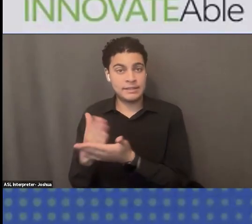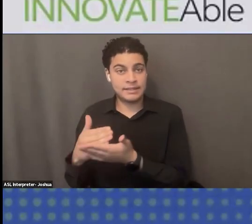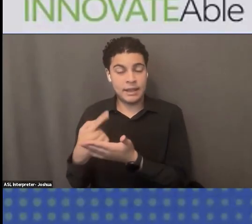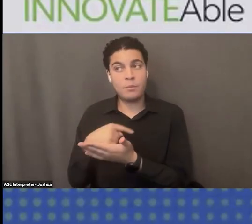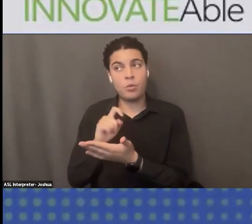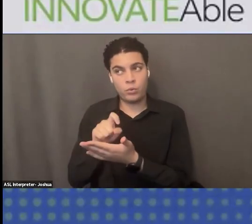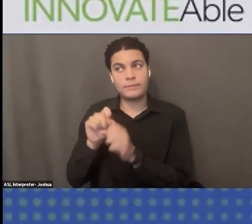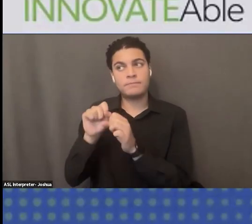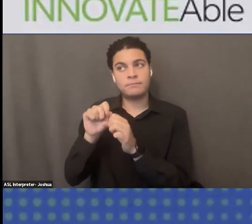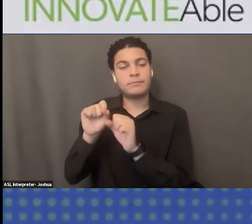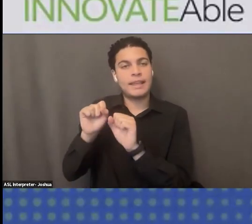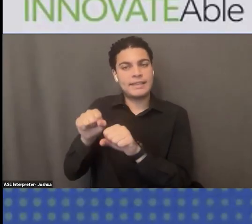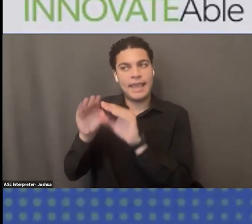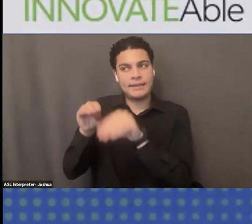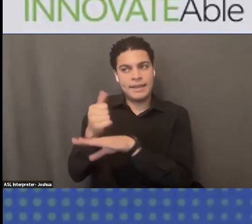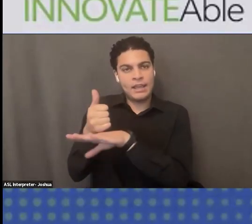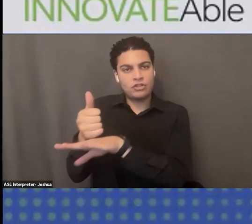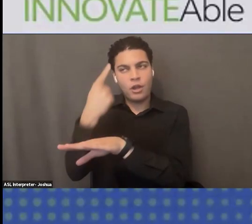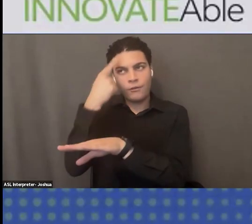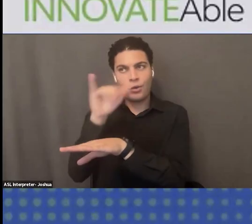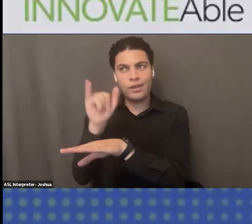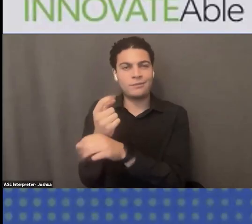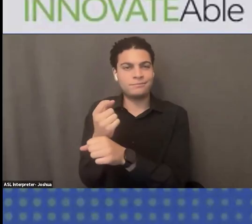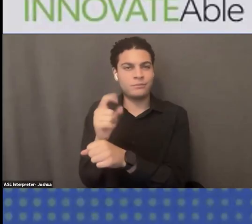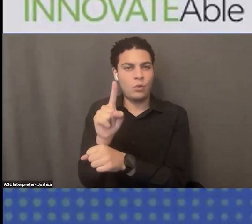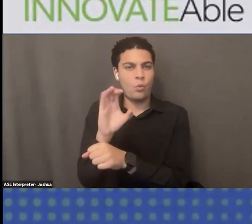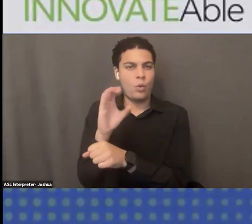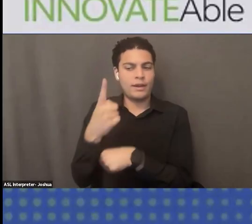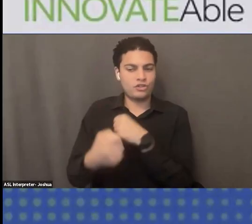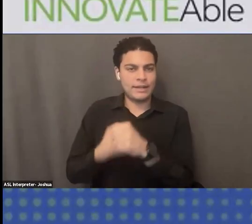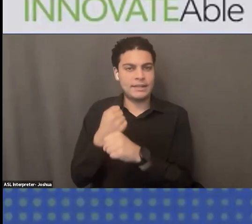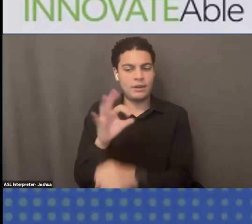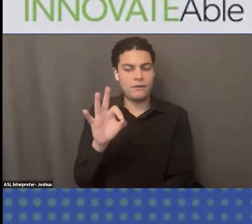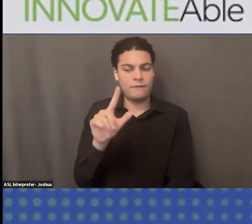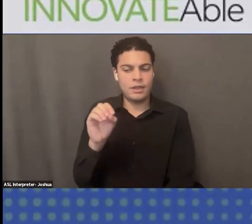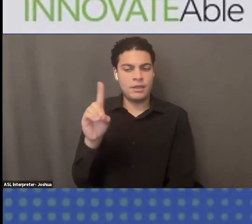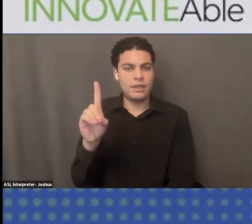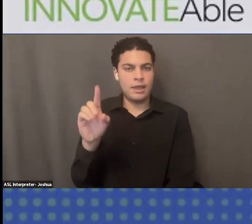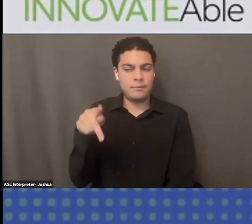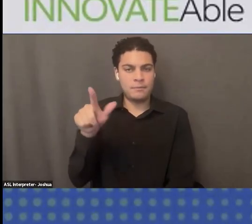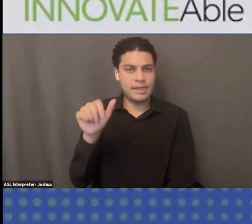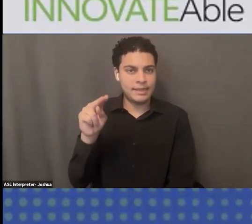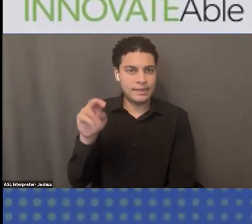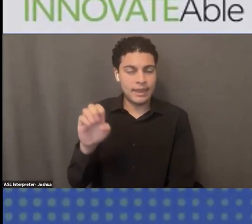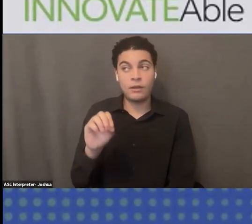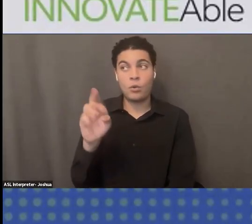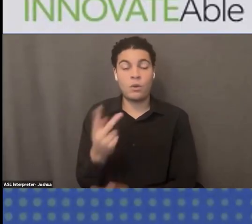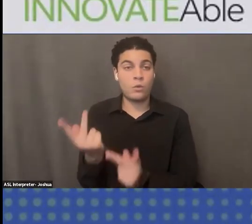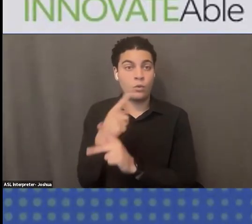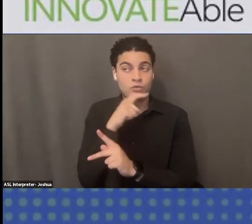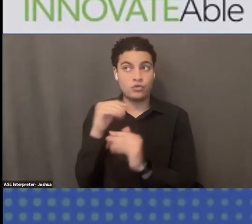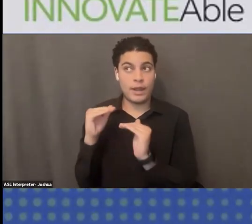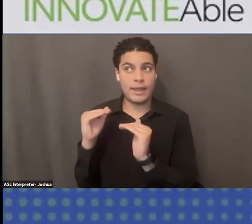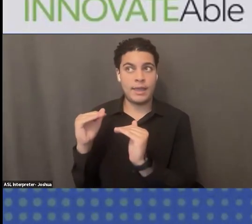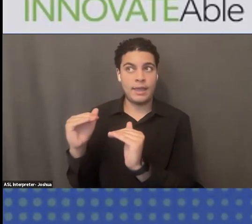floodplain, or we have to plan for the lowest drought condition or the highest possible floodwaters, which sometimes can be